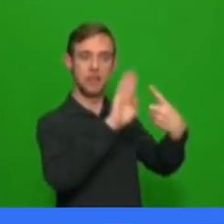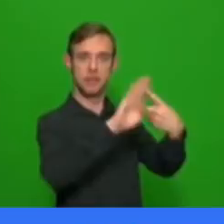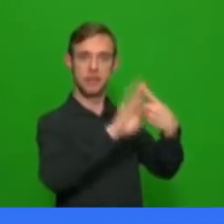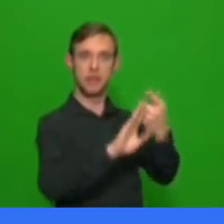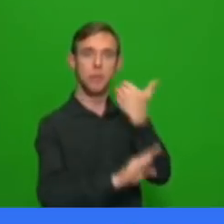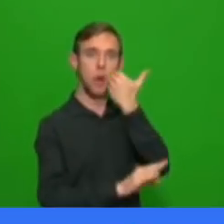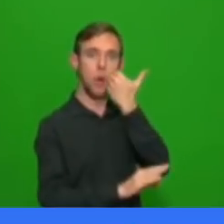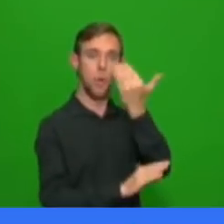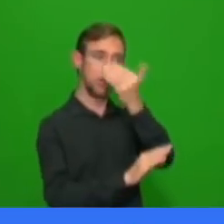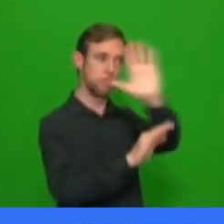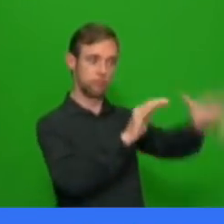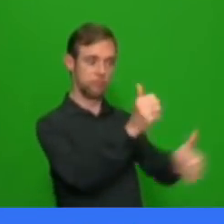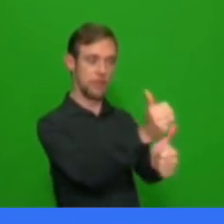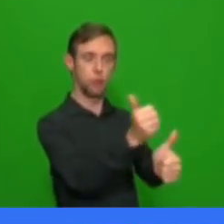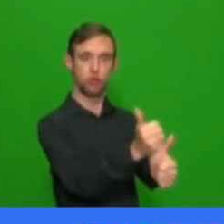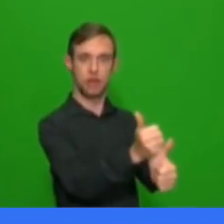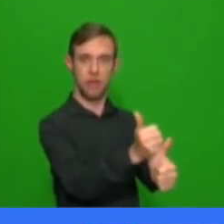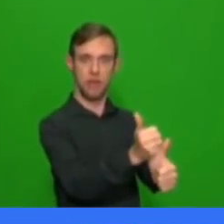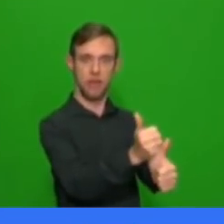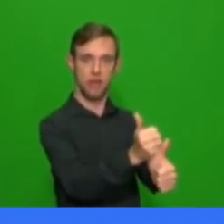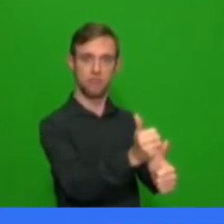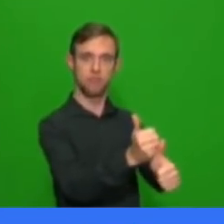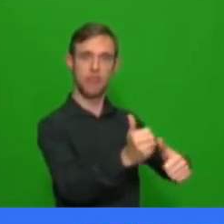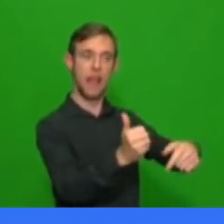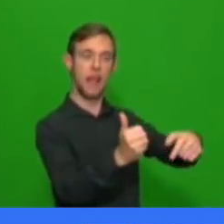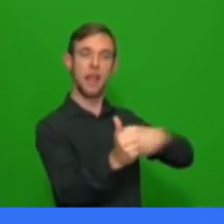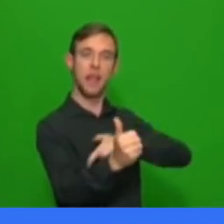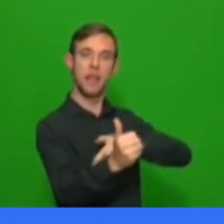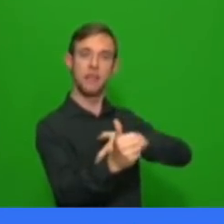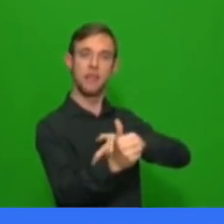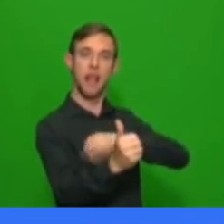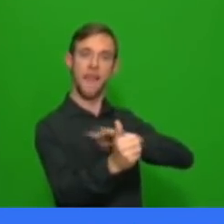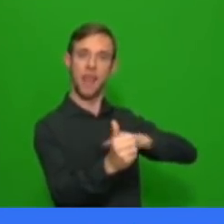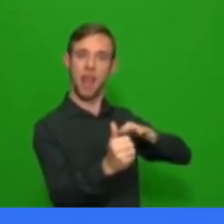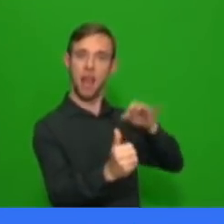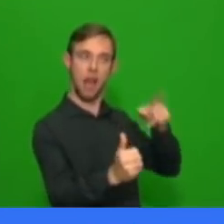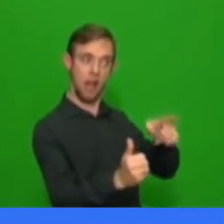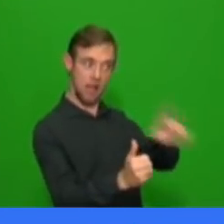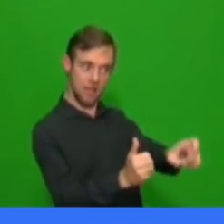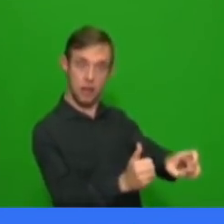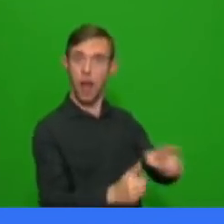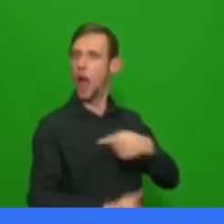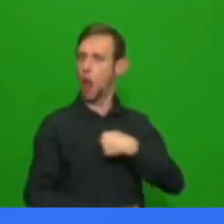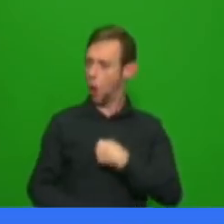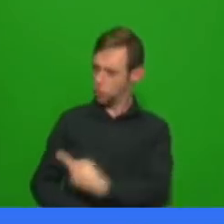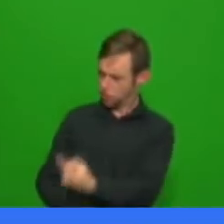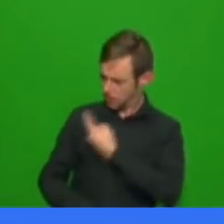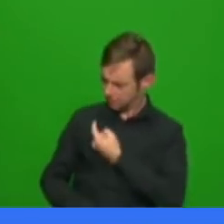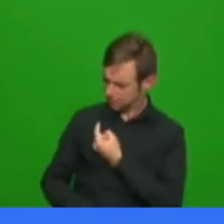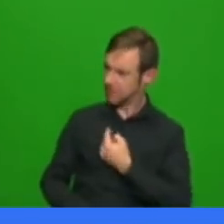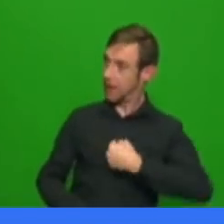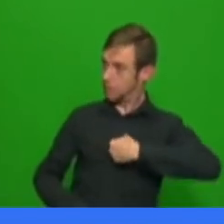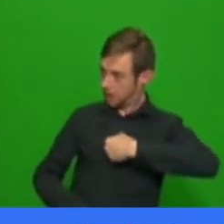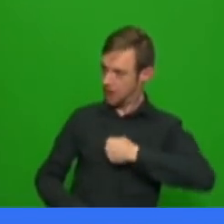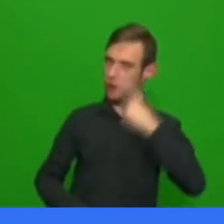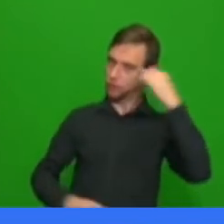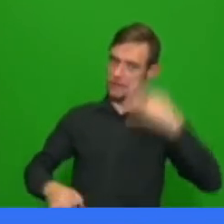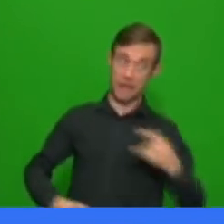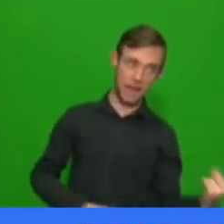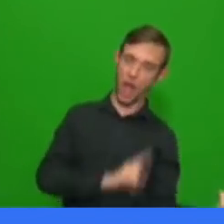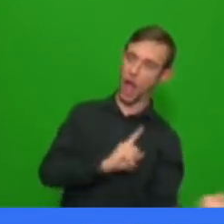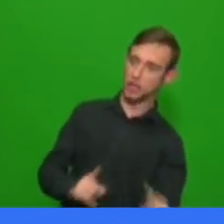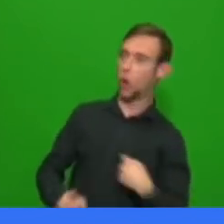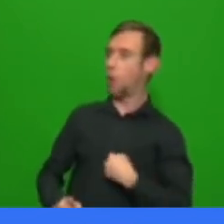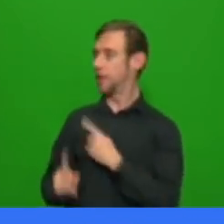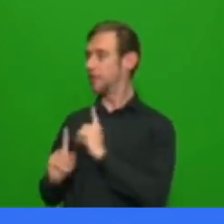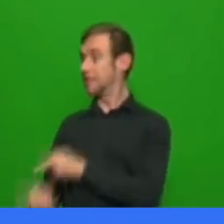Deputy Governor Manele. Deputy Governor, no, you direct the questions to me, I will decide who must answer. Well, if you would be so